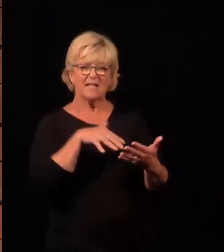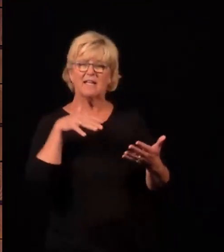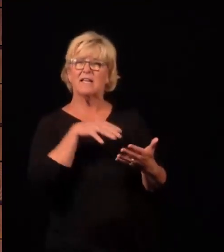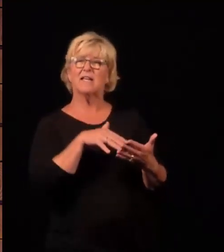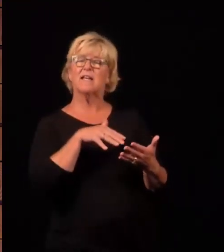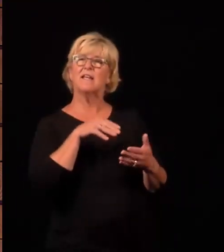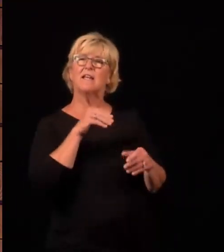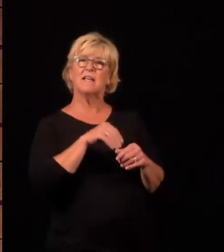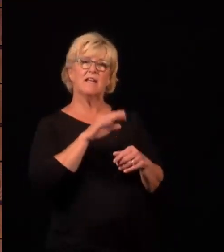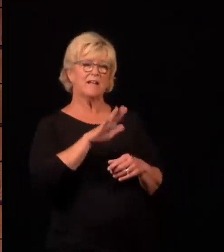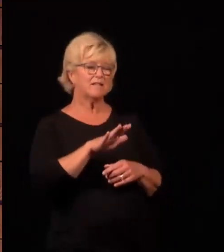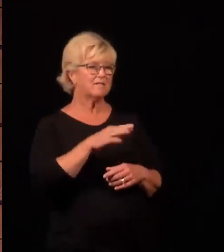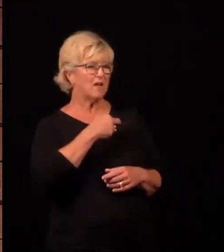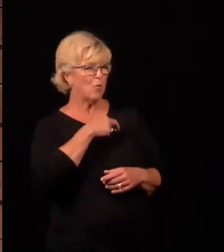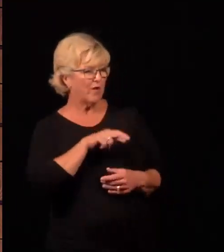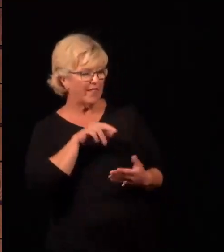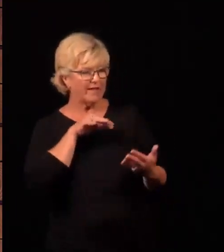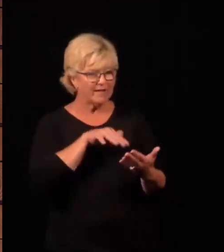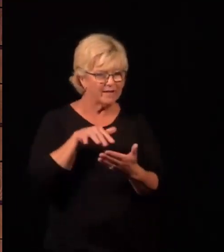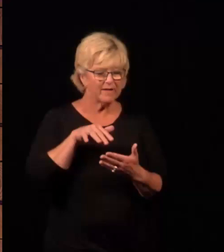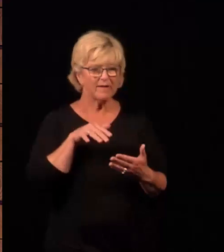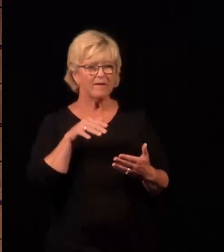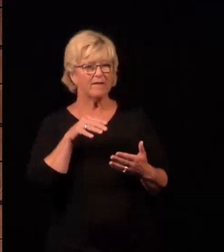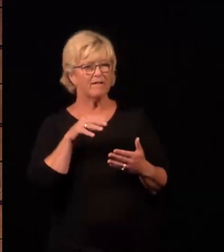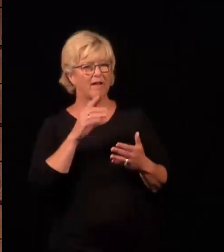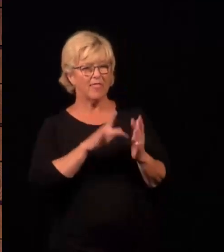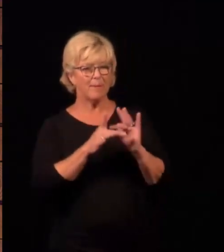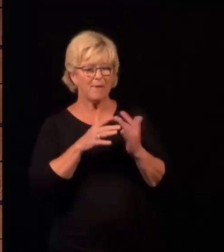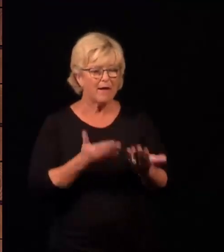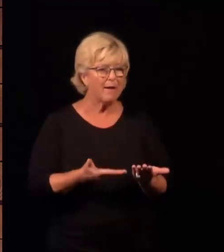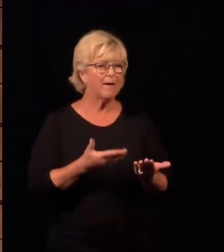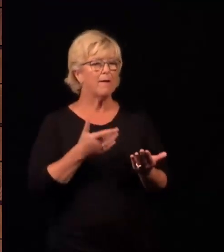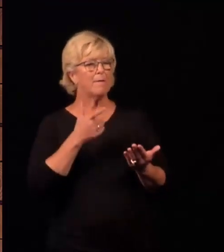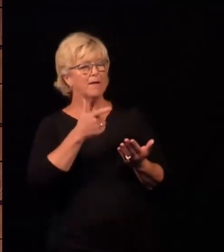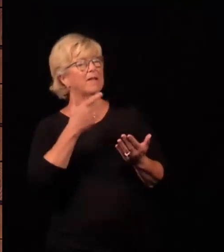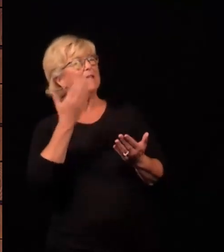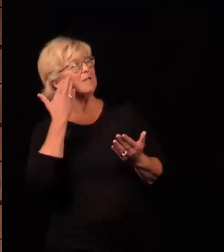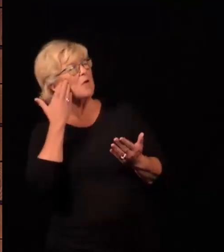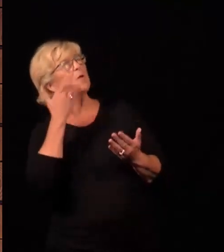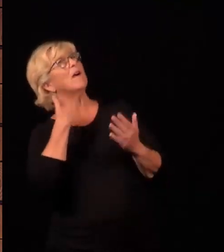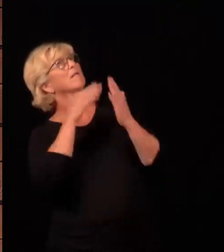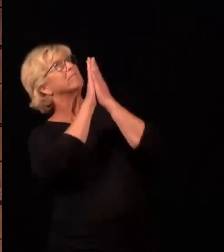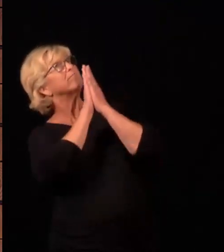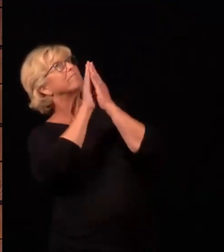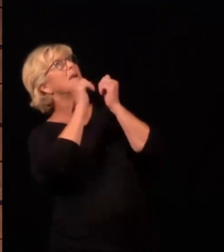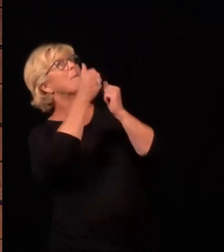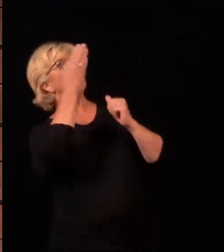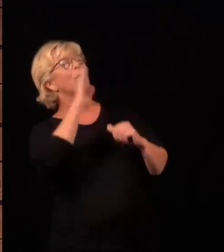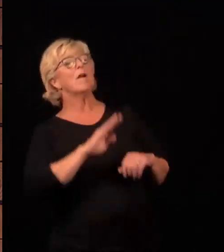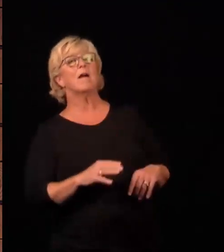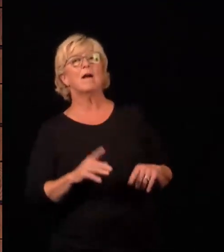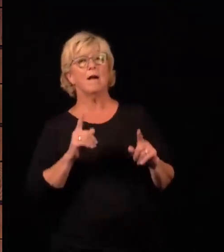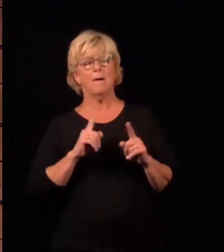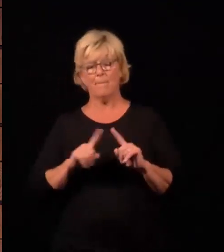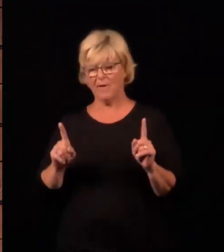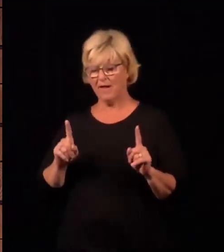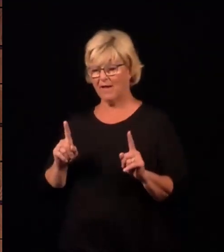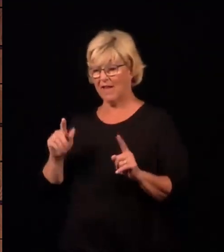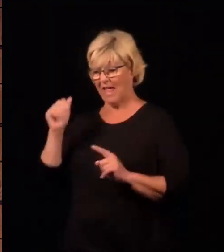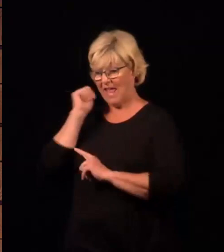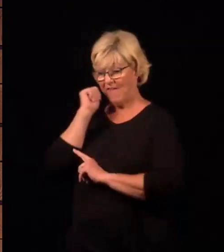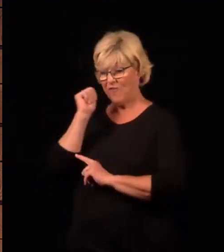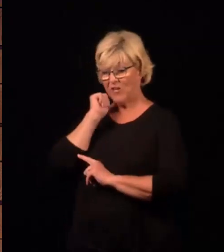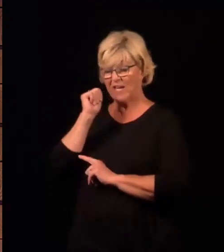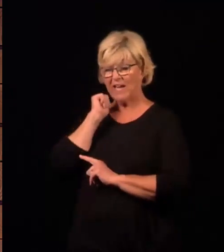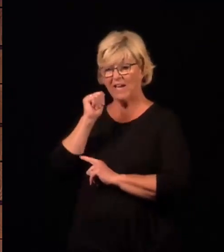himself and is secure in the providential care of God. But then on a human level, on a daily